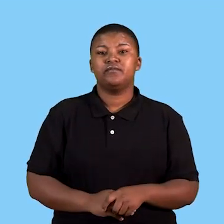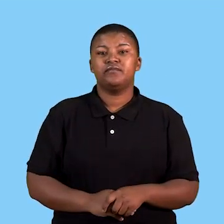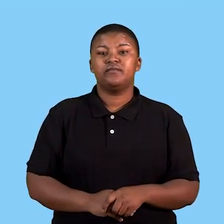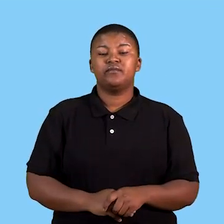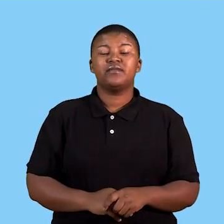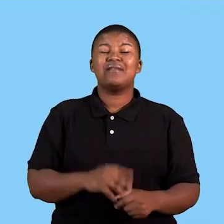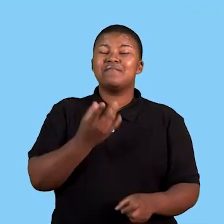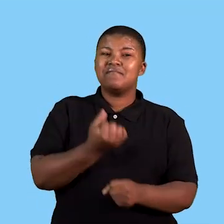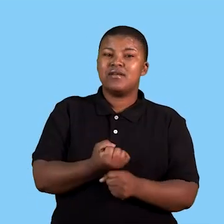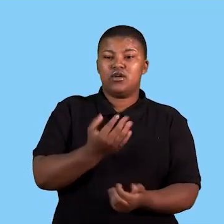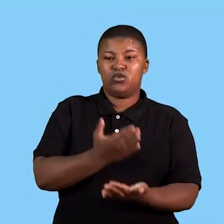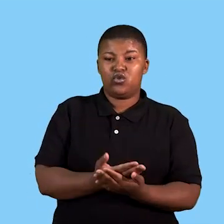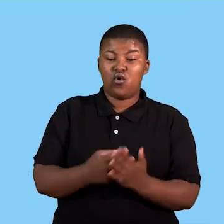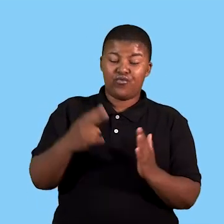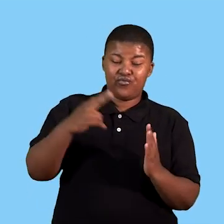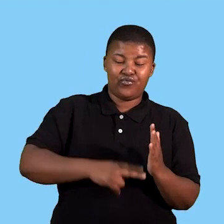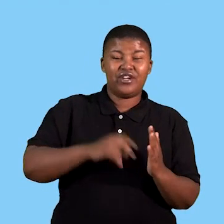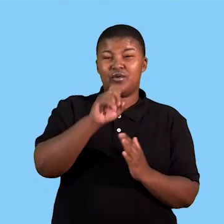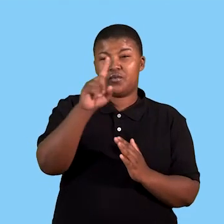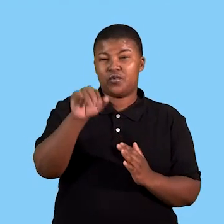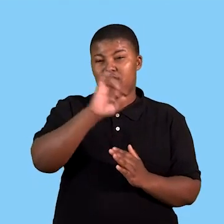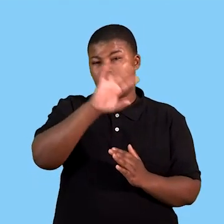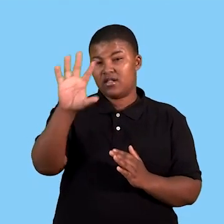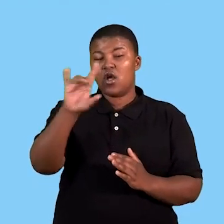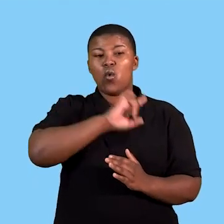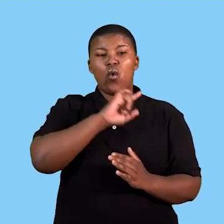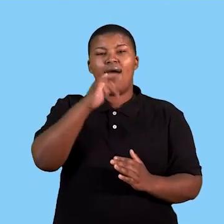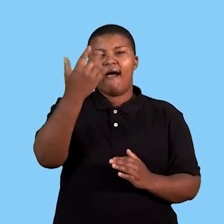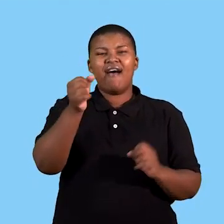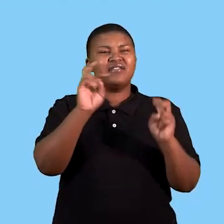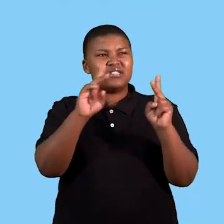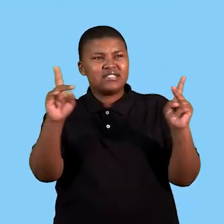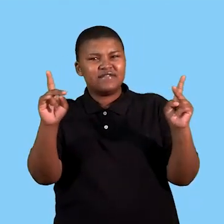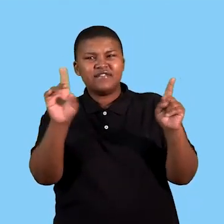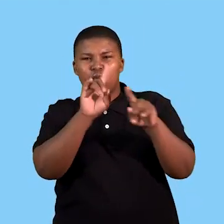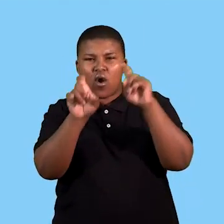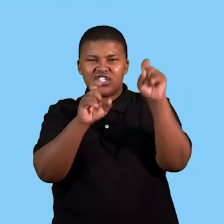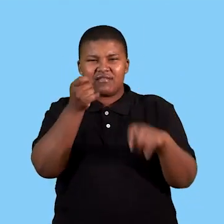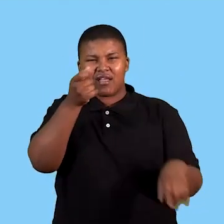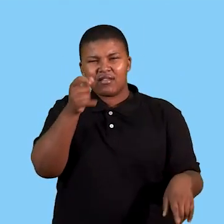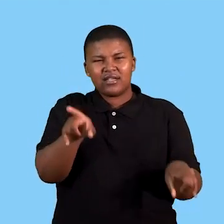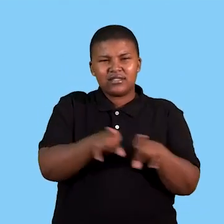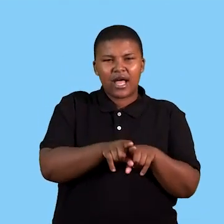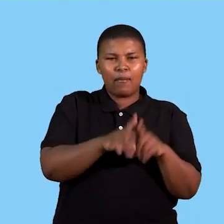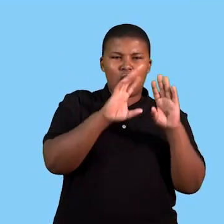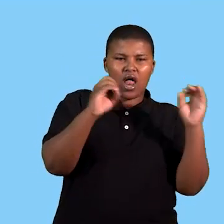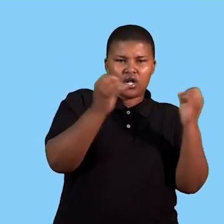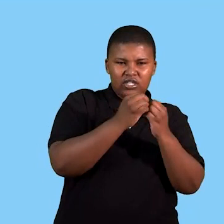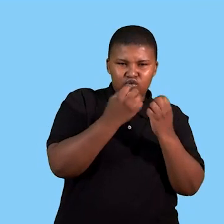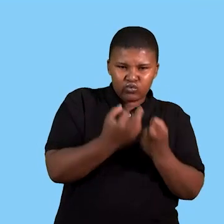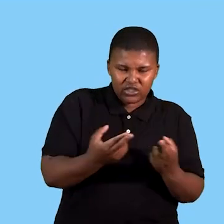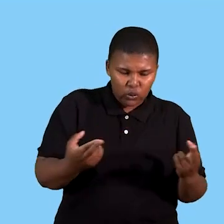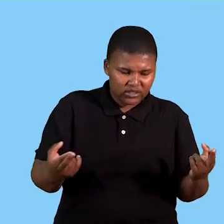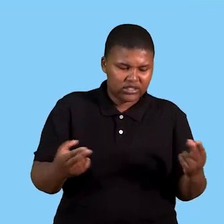Now always make sure what they are asking, because we get a lot of different aspects that sound the same. We have